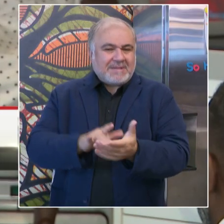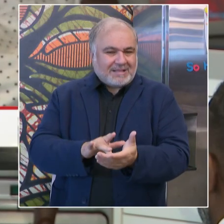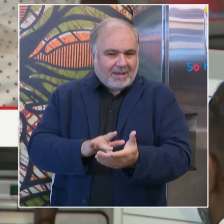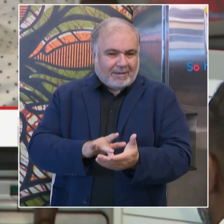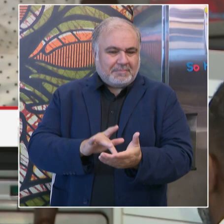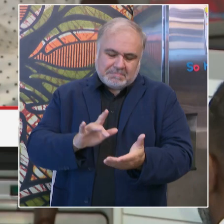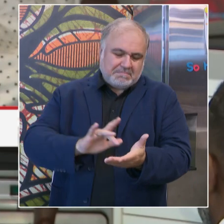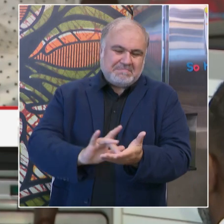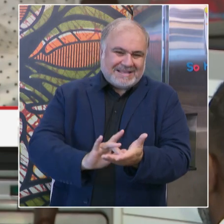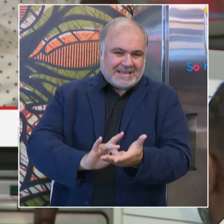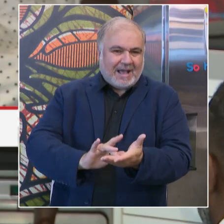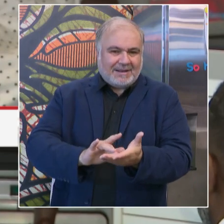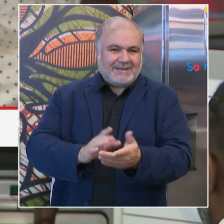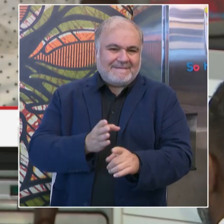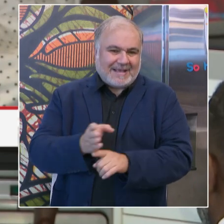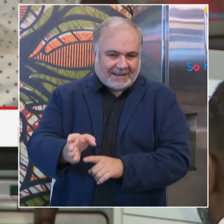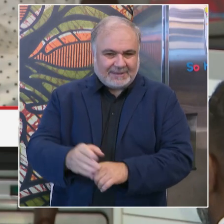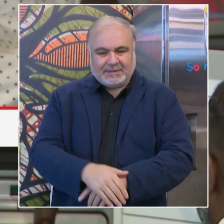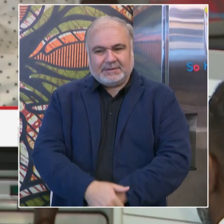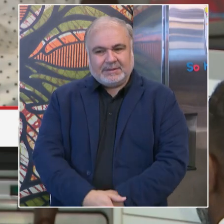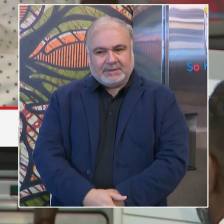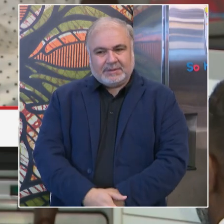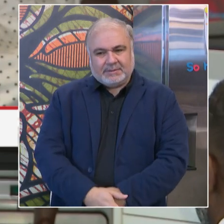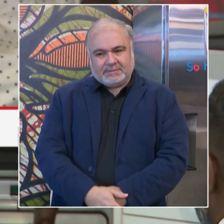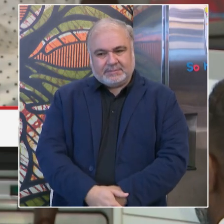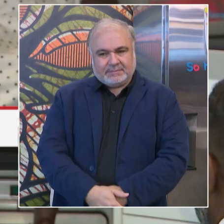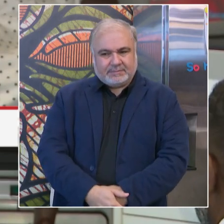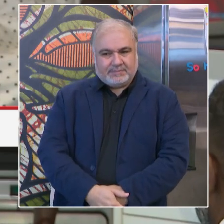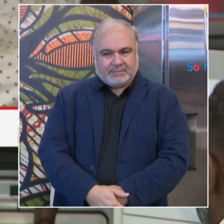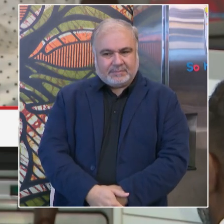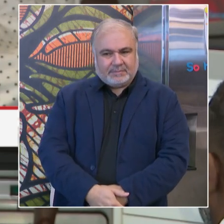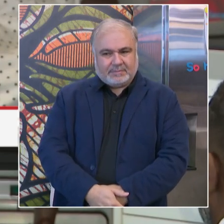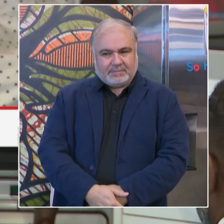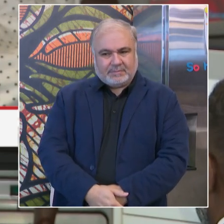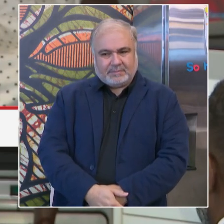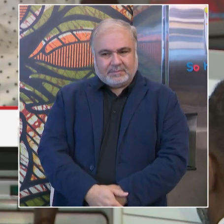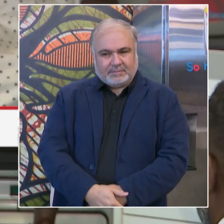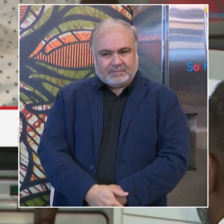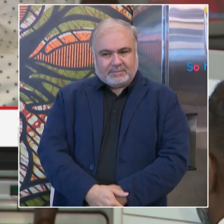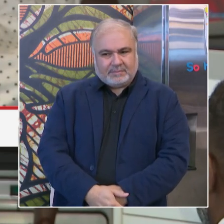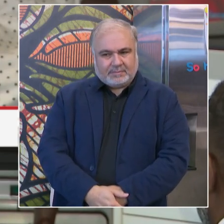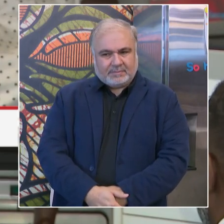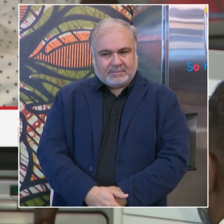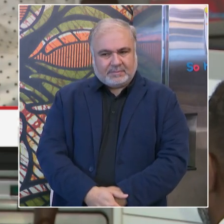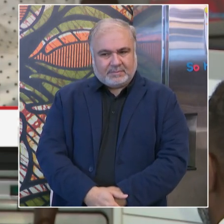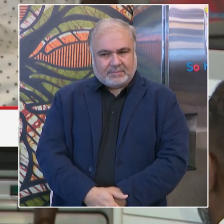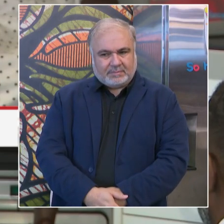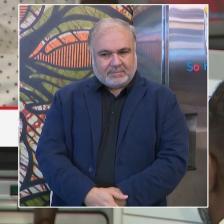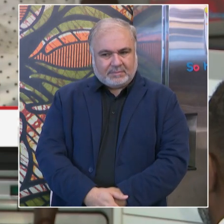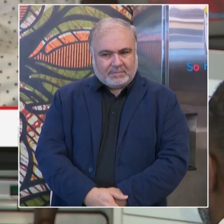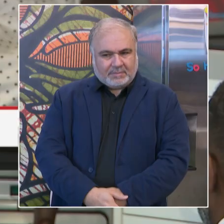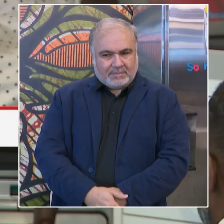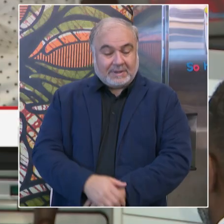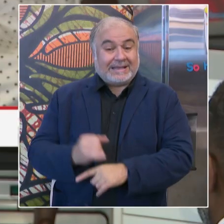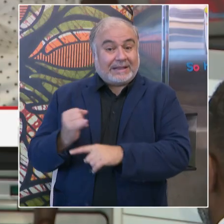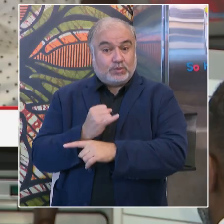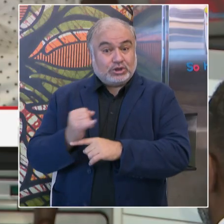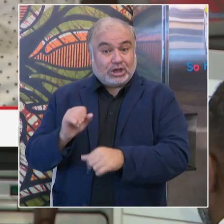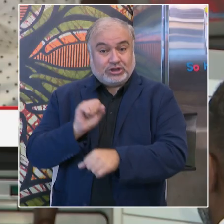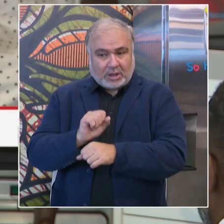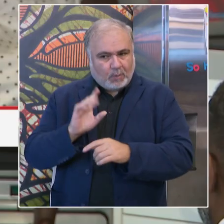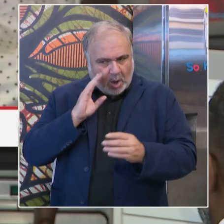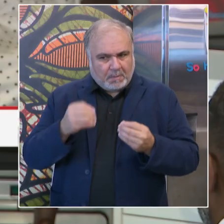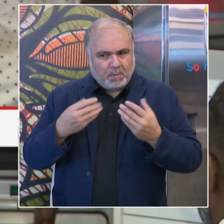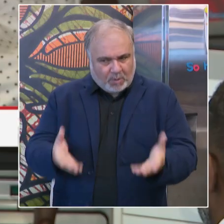enrollment, industry-aligned coursework, and dual credit pathways in high-demand careers, and all